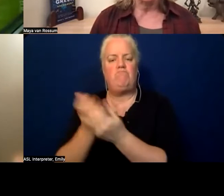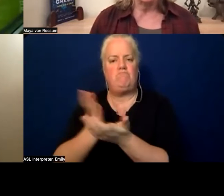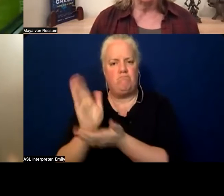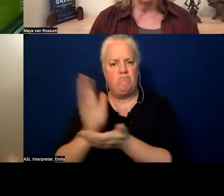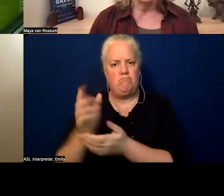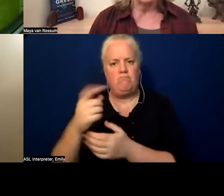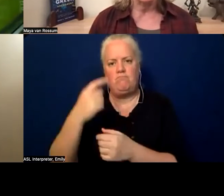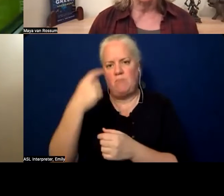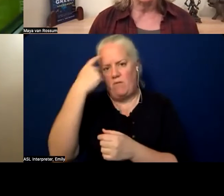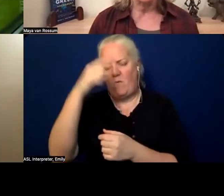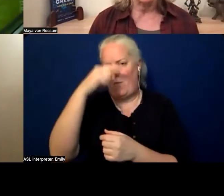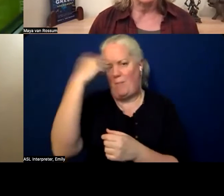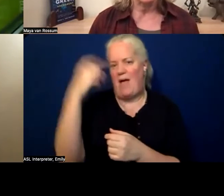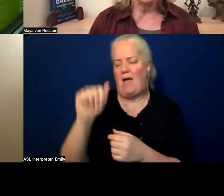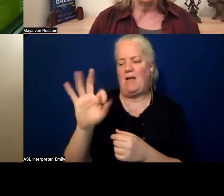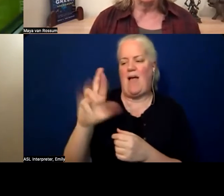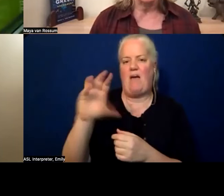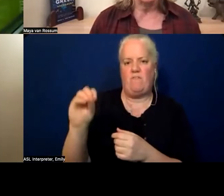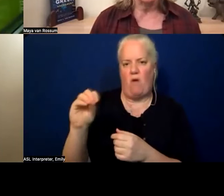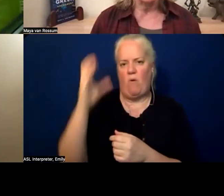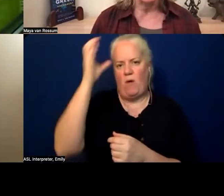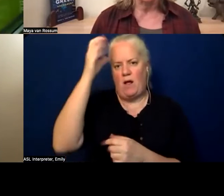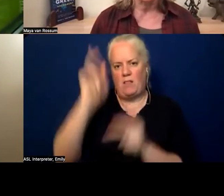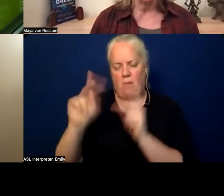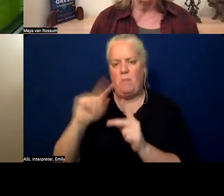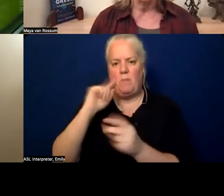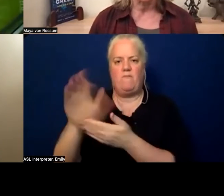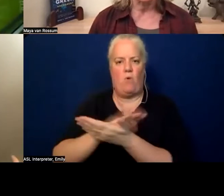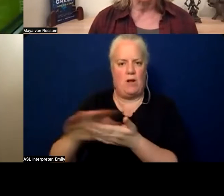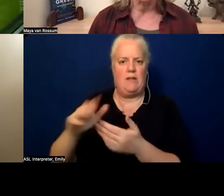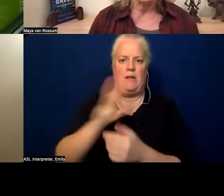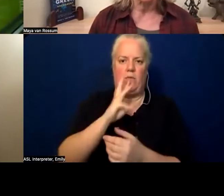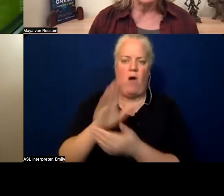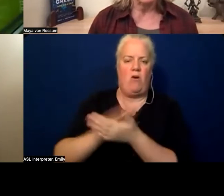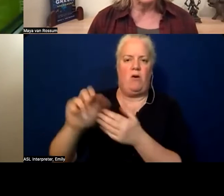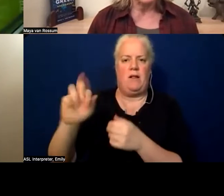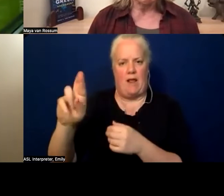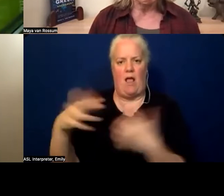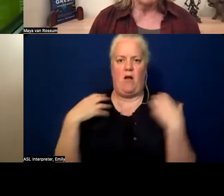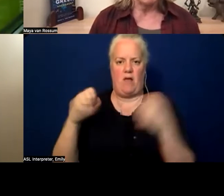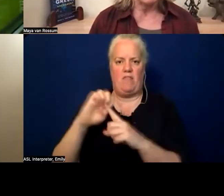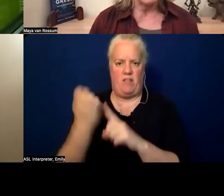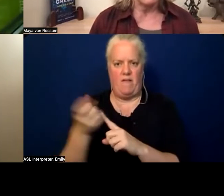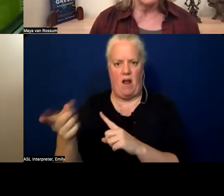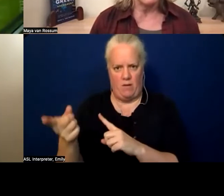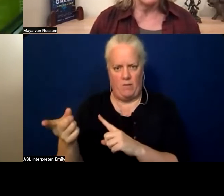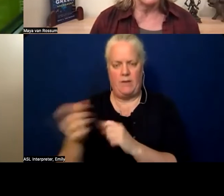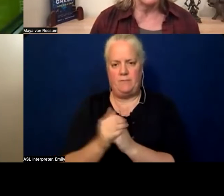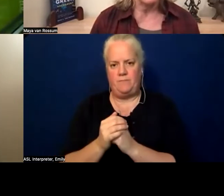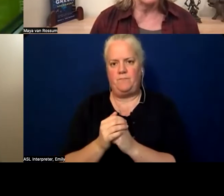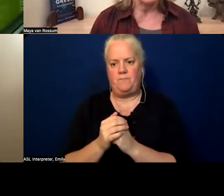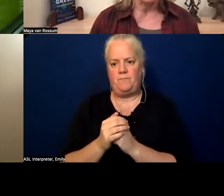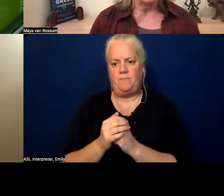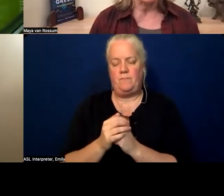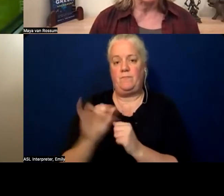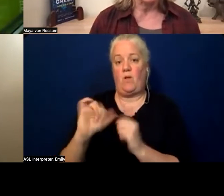Black Afro-Colombians to clean air, clean water, and a healthful environment, and also even repatriating some